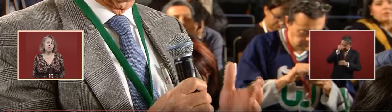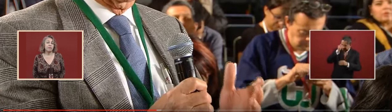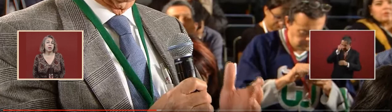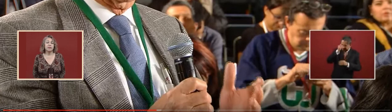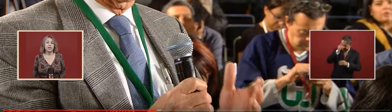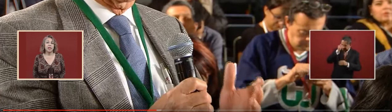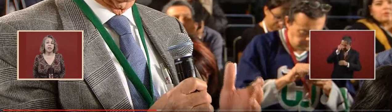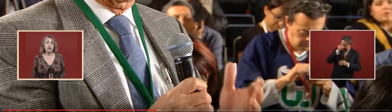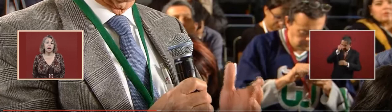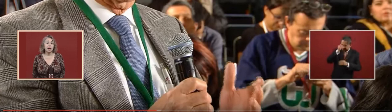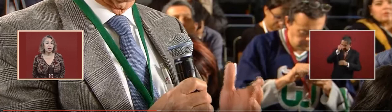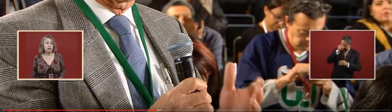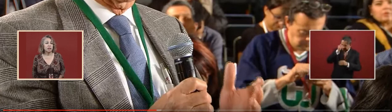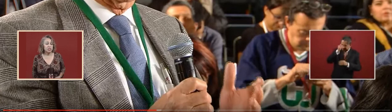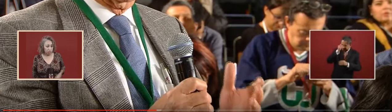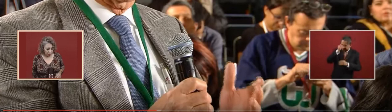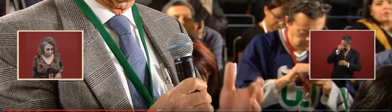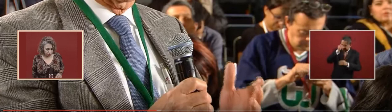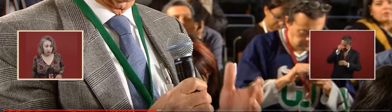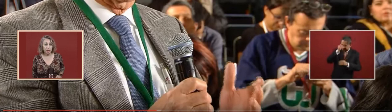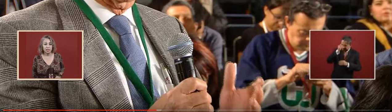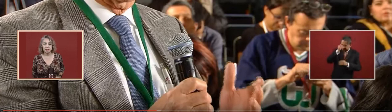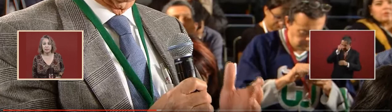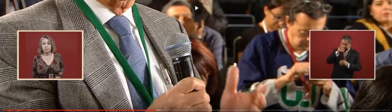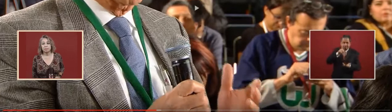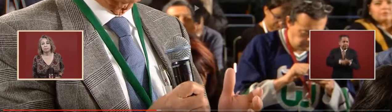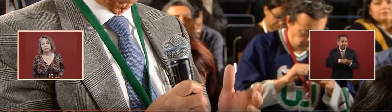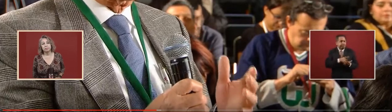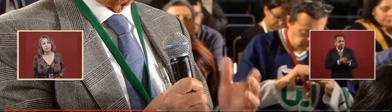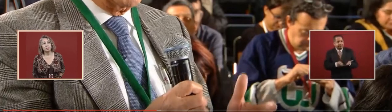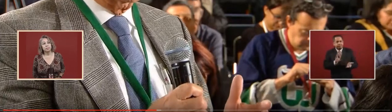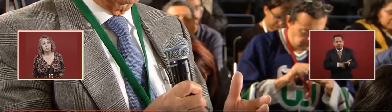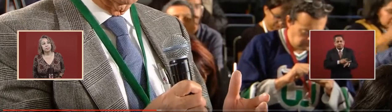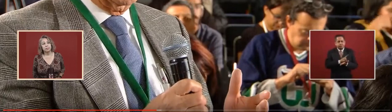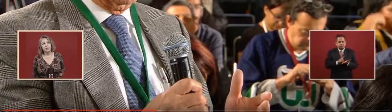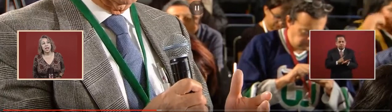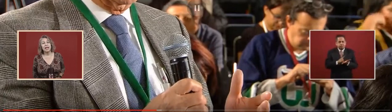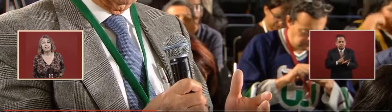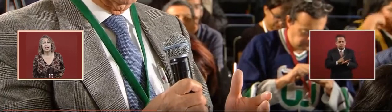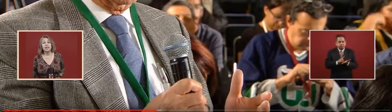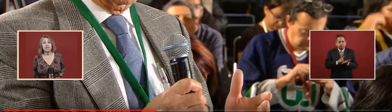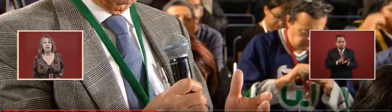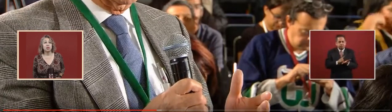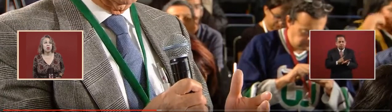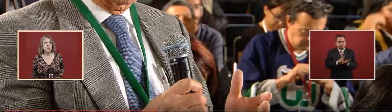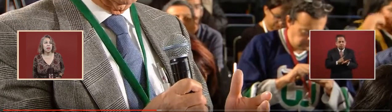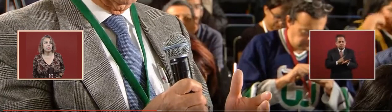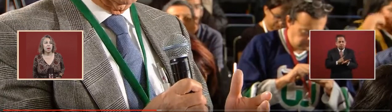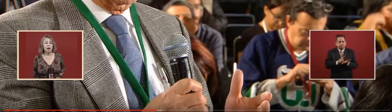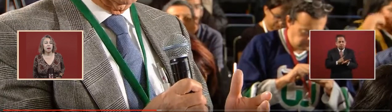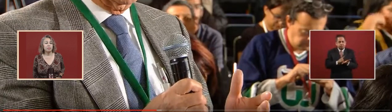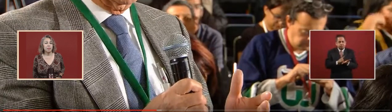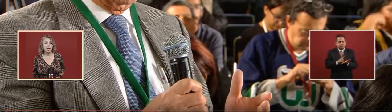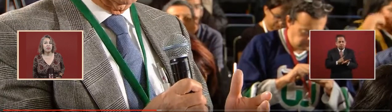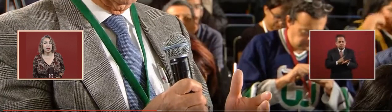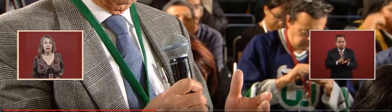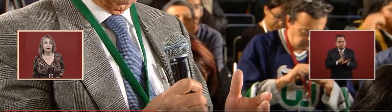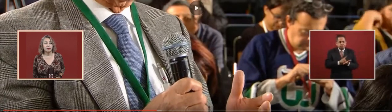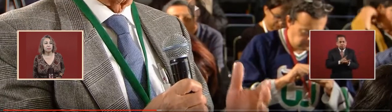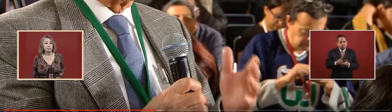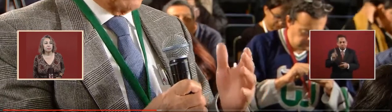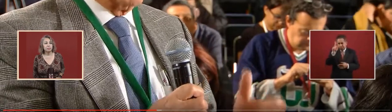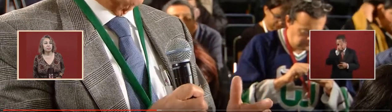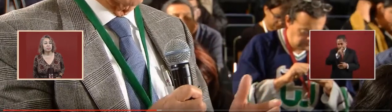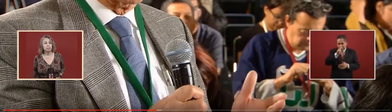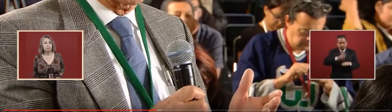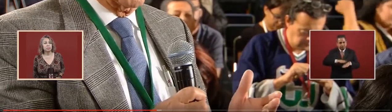that are involved in consuming drugs? Forma creciente. And that is a growing area.